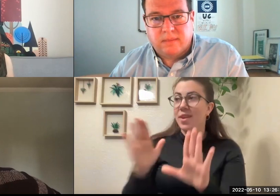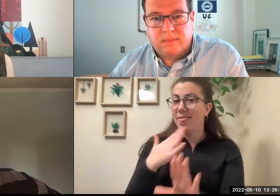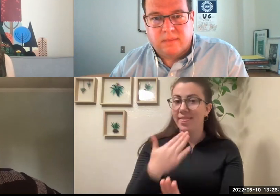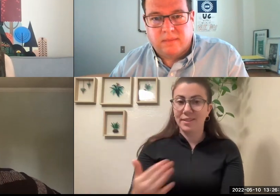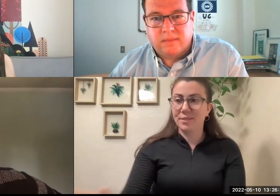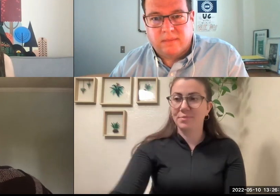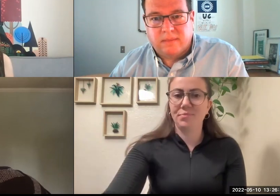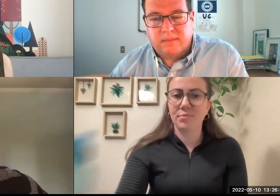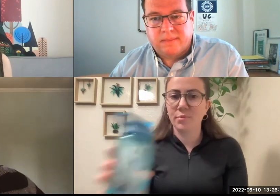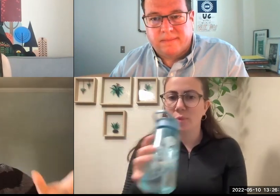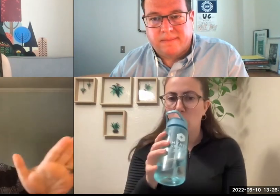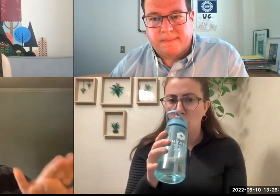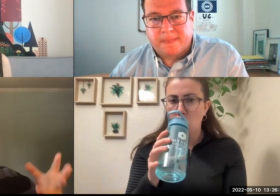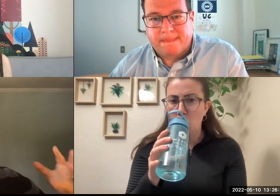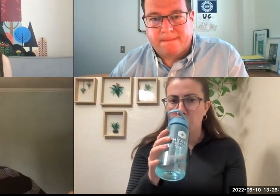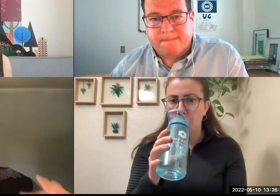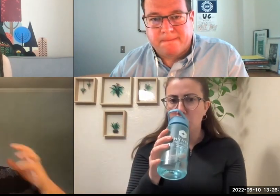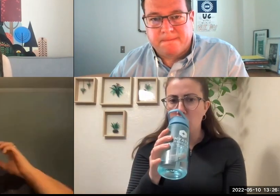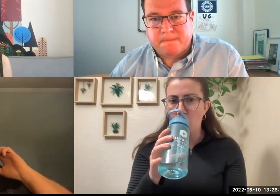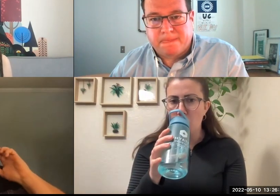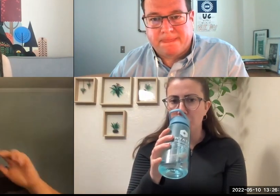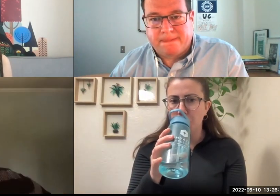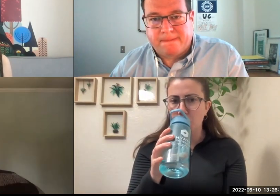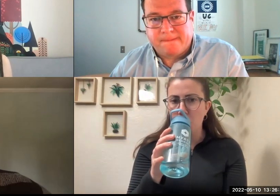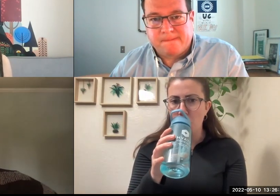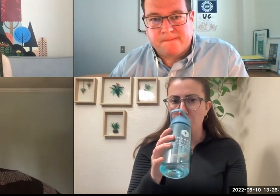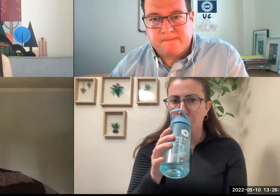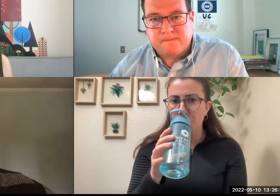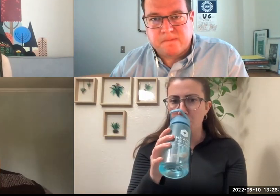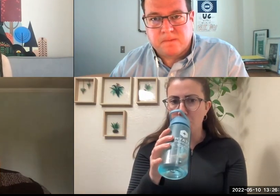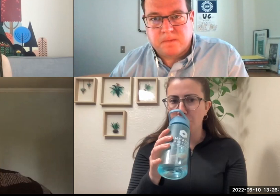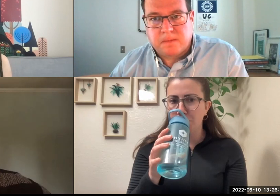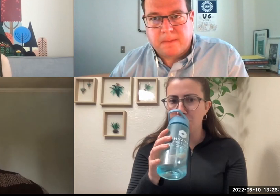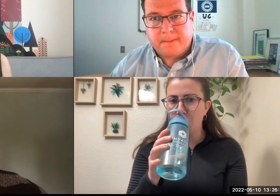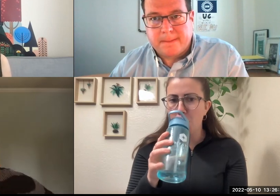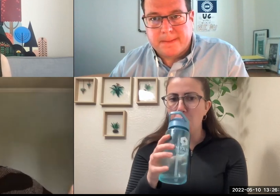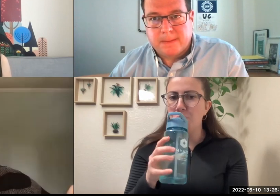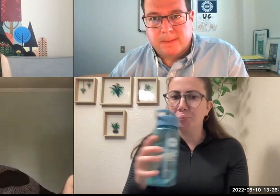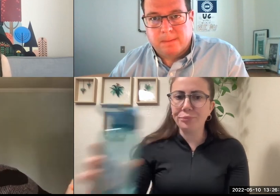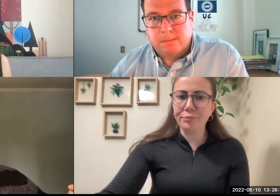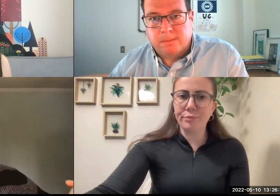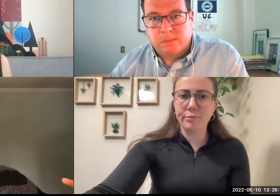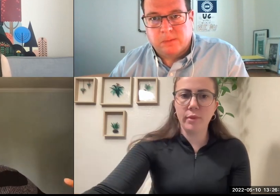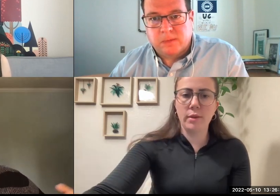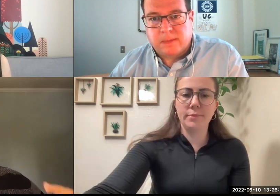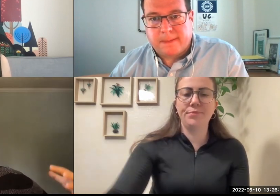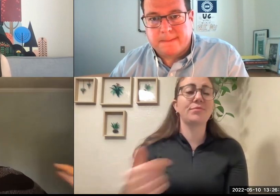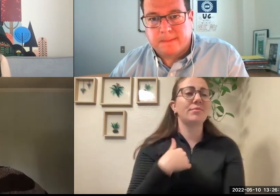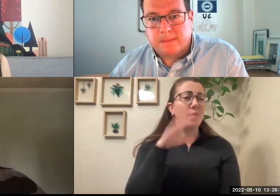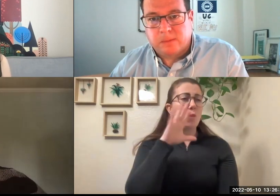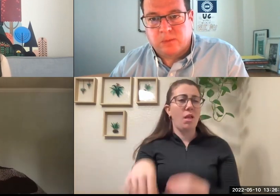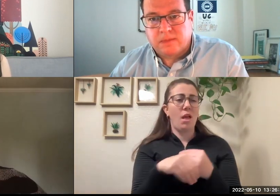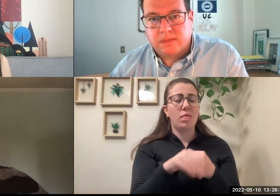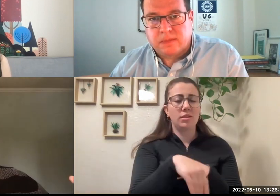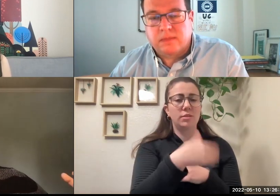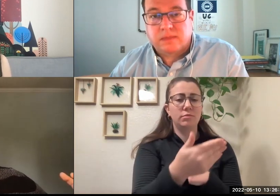I'll ask the next question. It's a little bit of a departure, but actually kind of picks up on some of what you've been talking about, especially this idea that we're